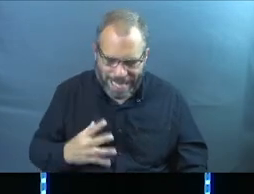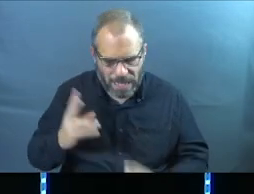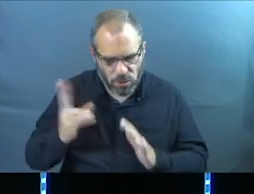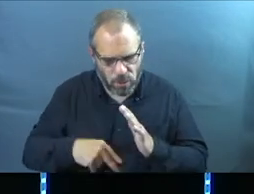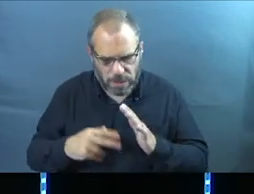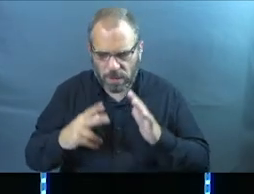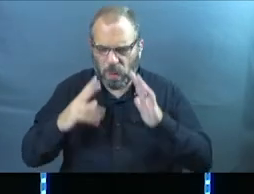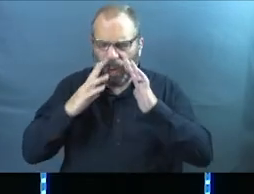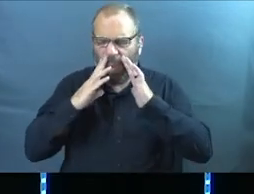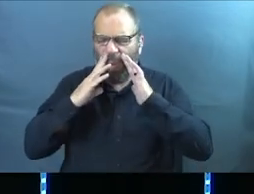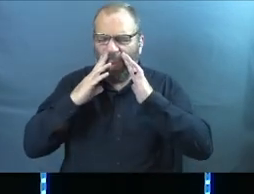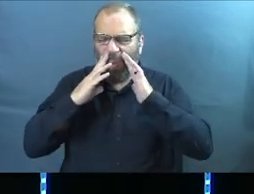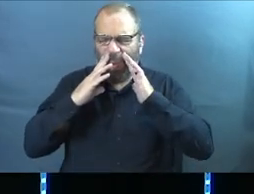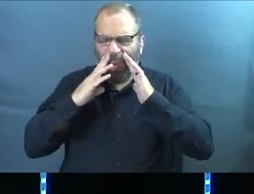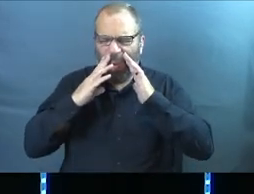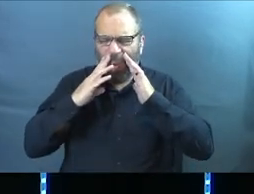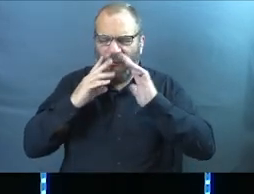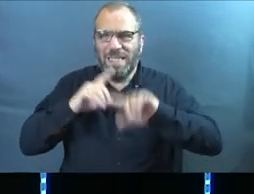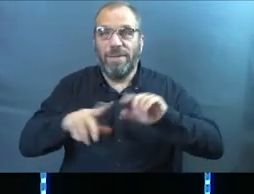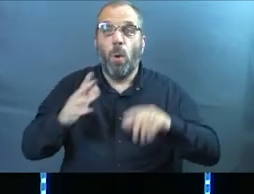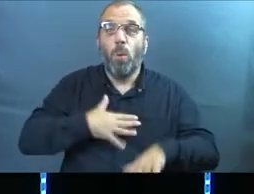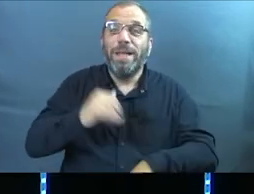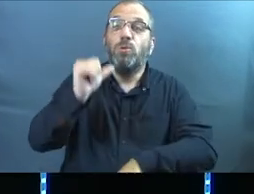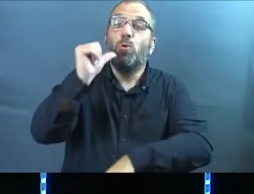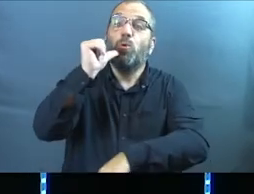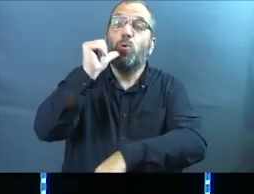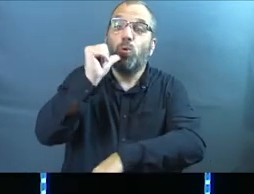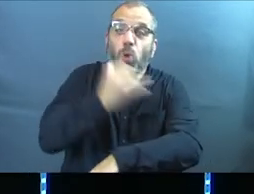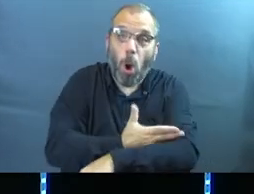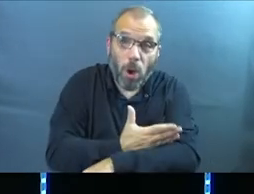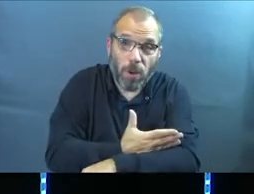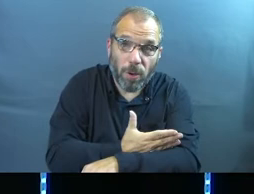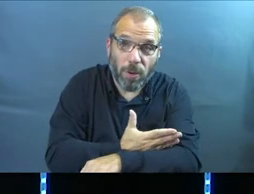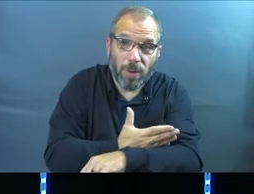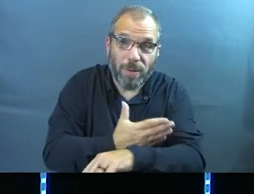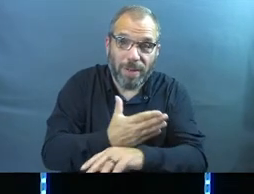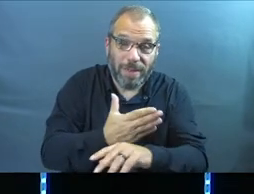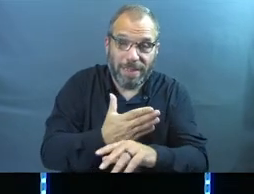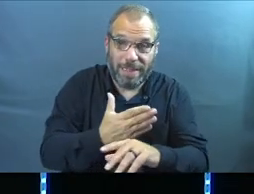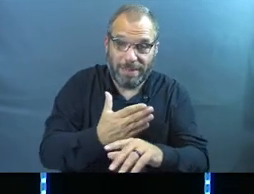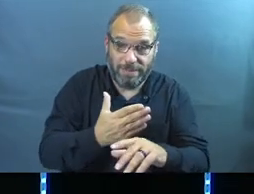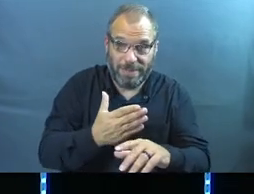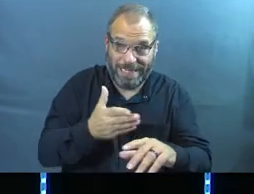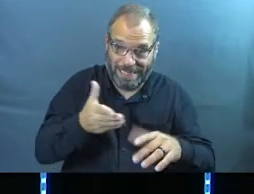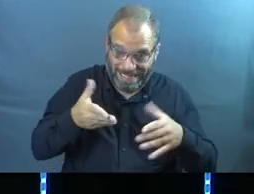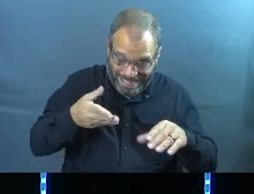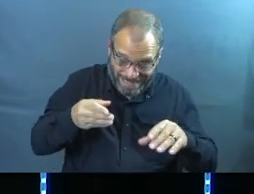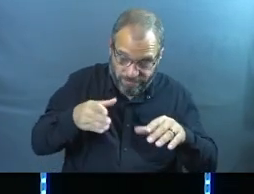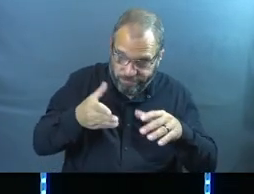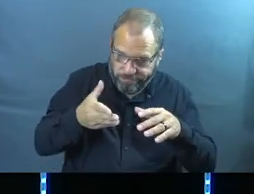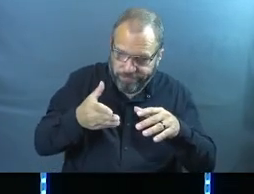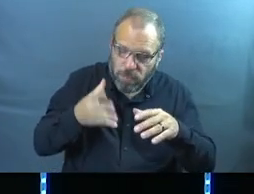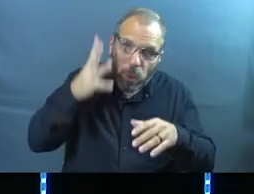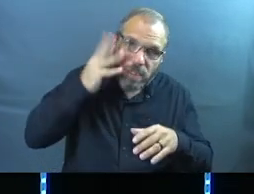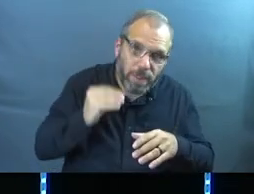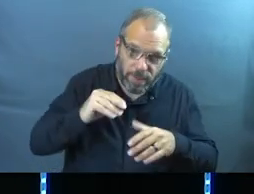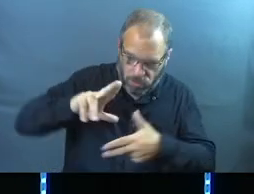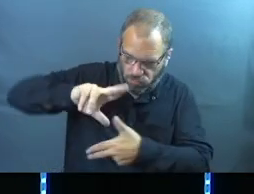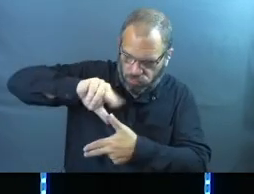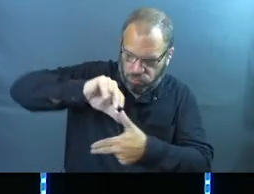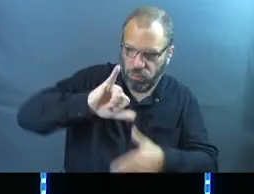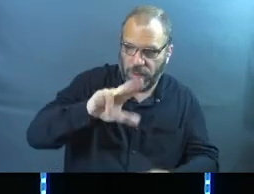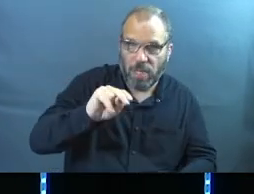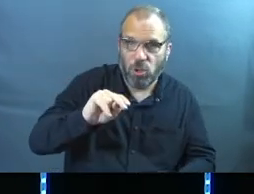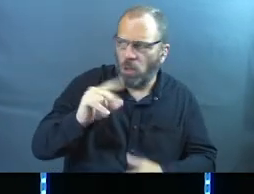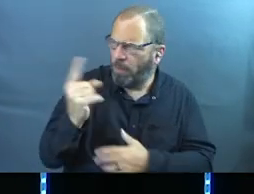read that and to hear about it. It's very, very different when your daughter is in its path. Can I get an amen? Amen. And so there was about a day there, and we